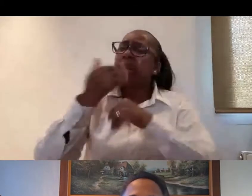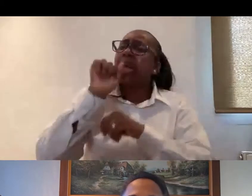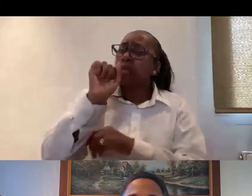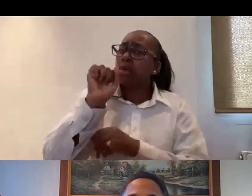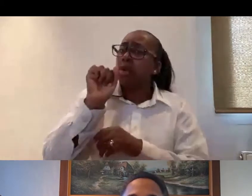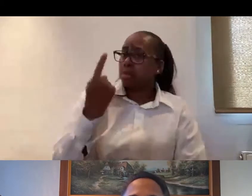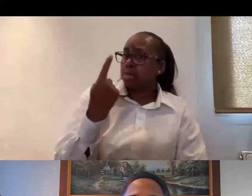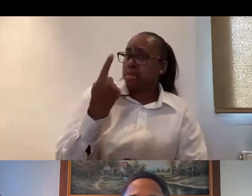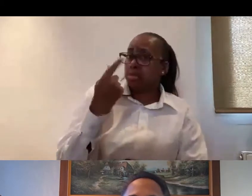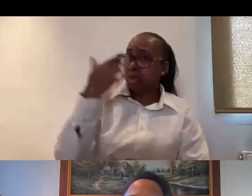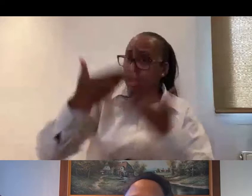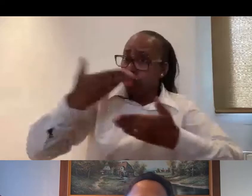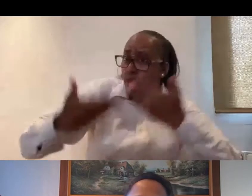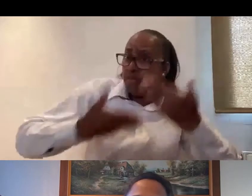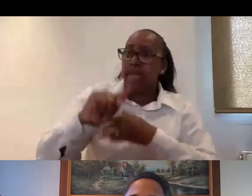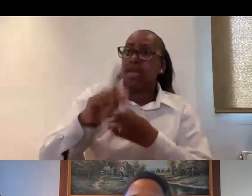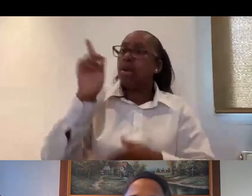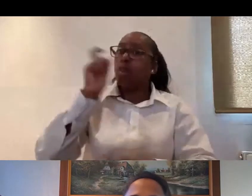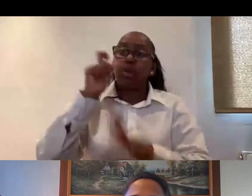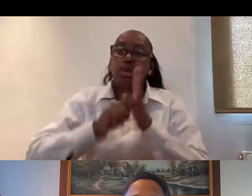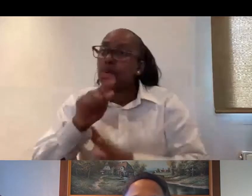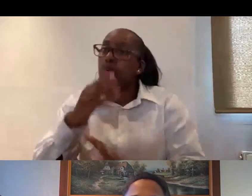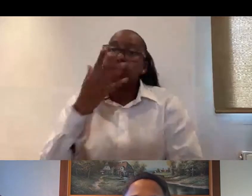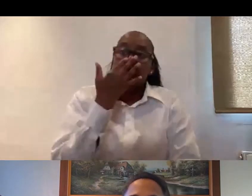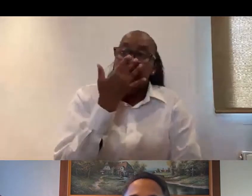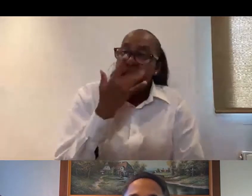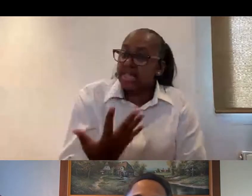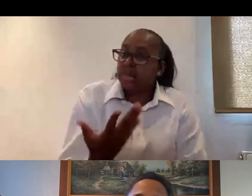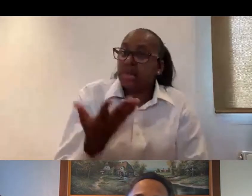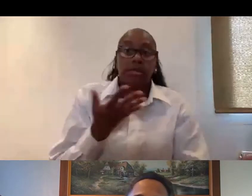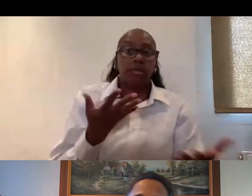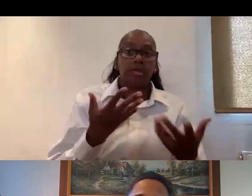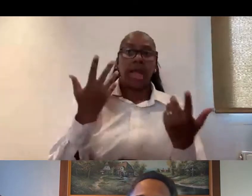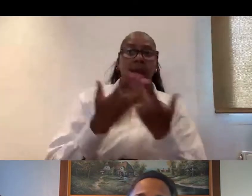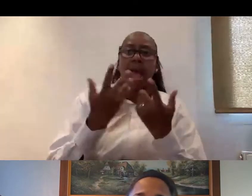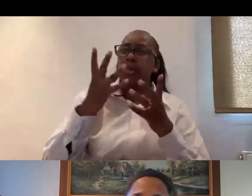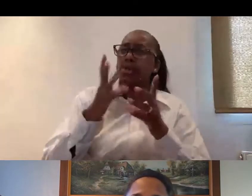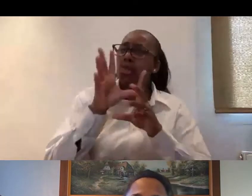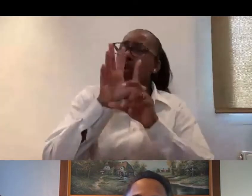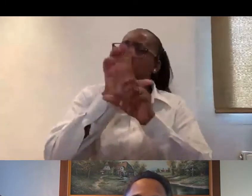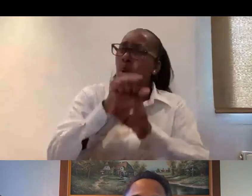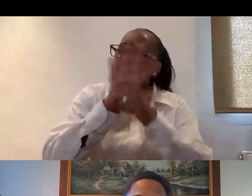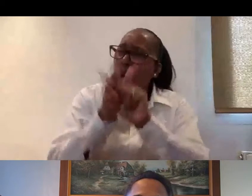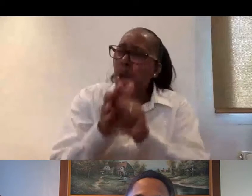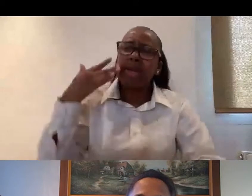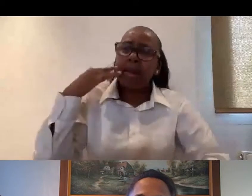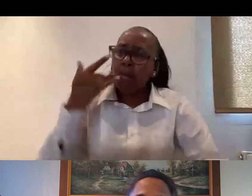yourself and what you do, your age, and how you got COVID and when you got COVID.